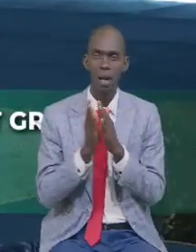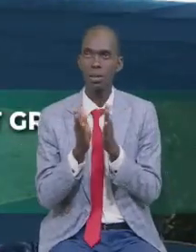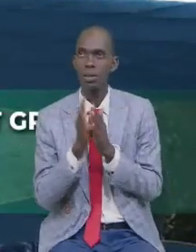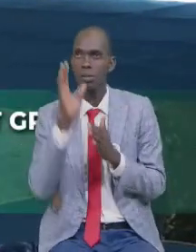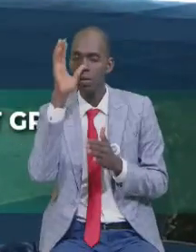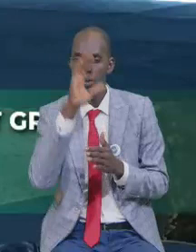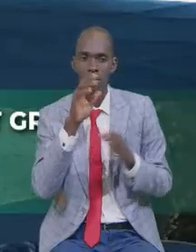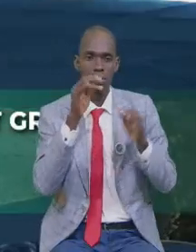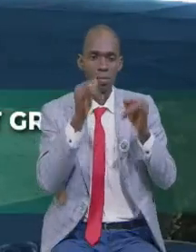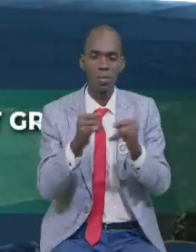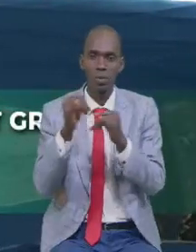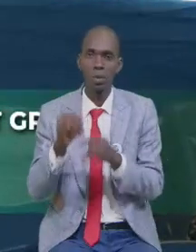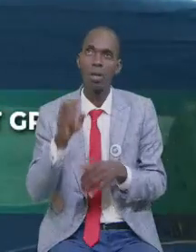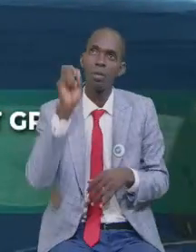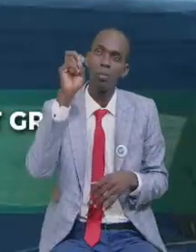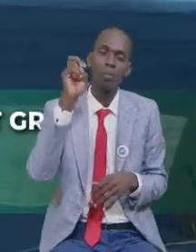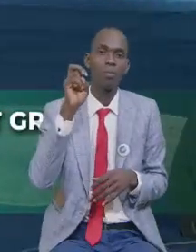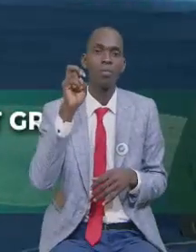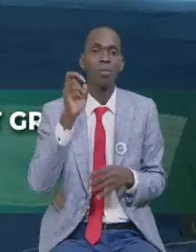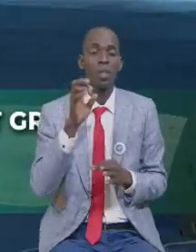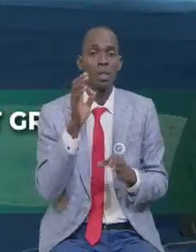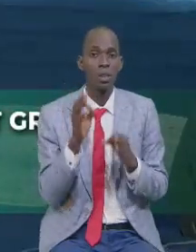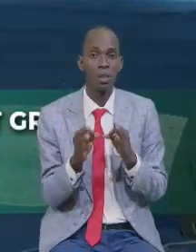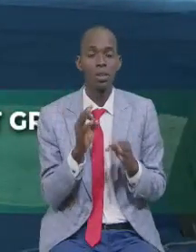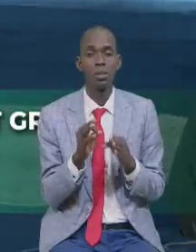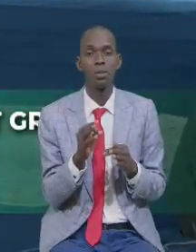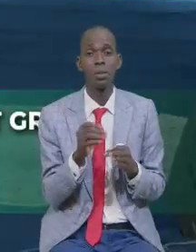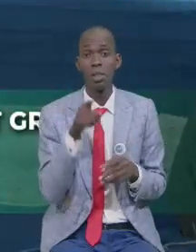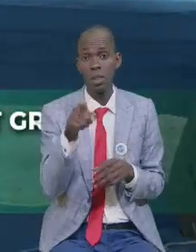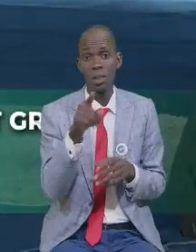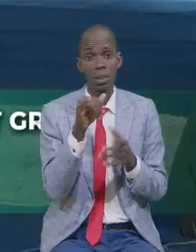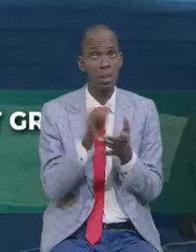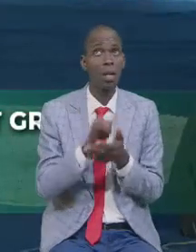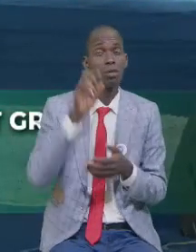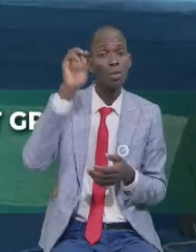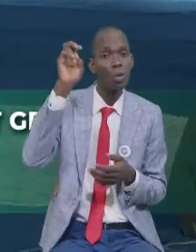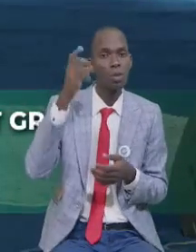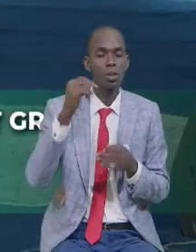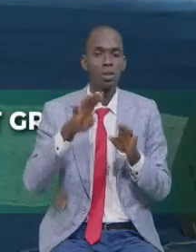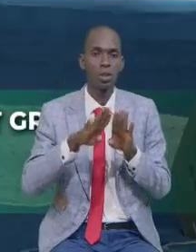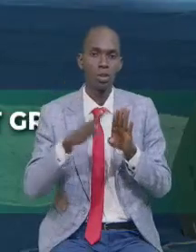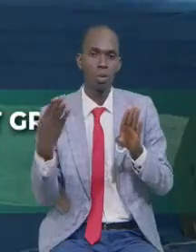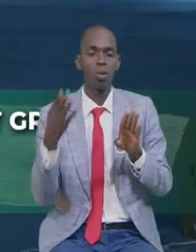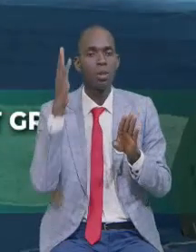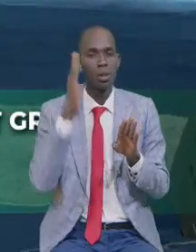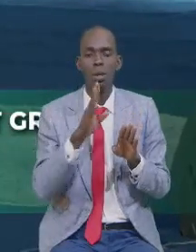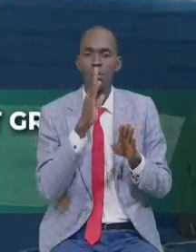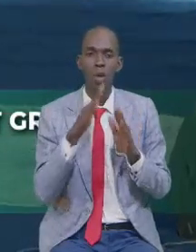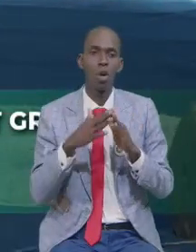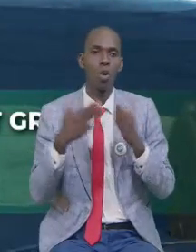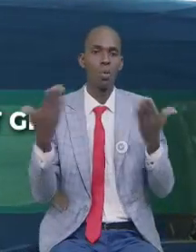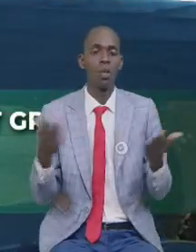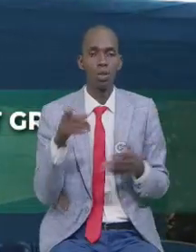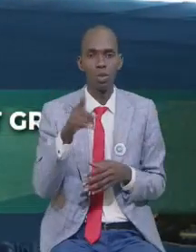individual knocking. Him that knocketh, the door shall be opened. And you are the one that